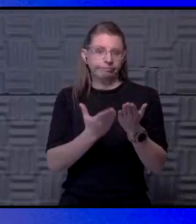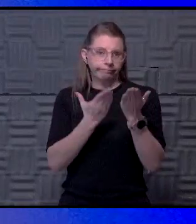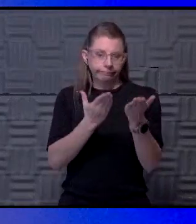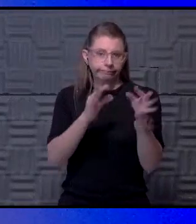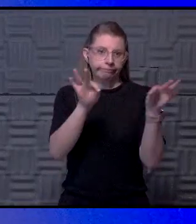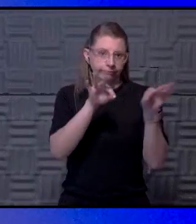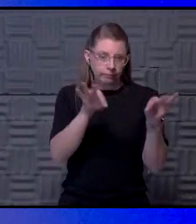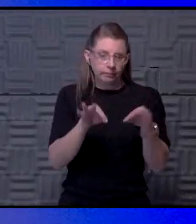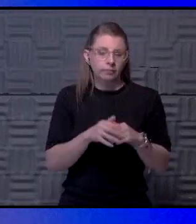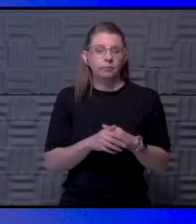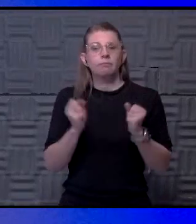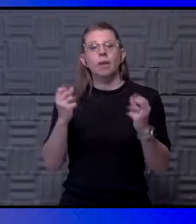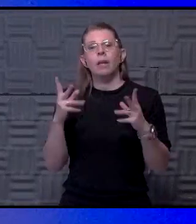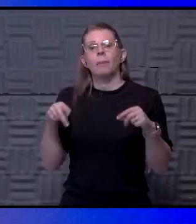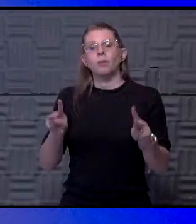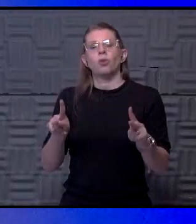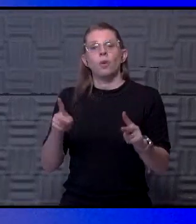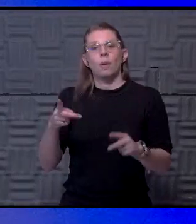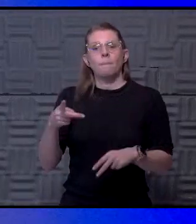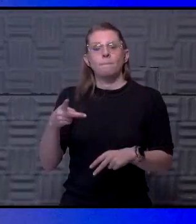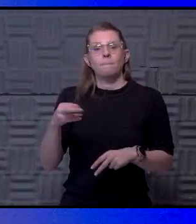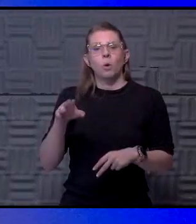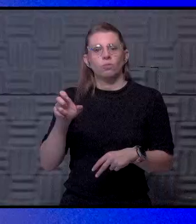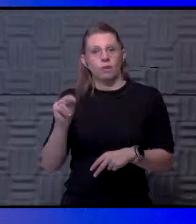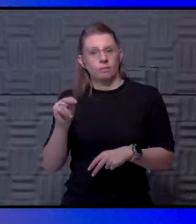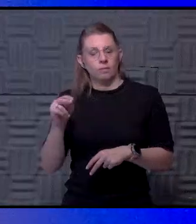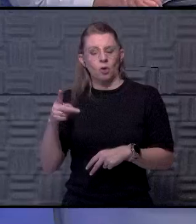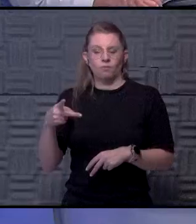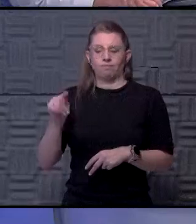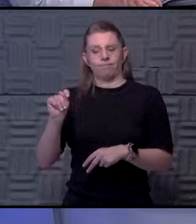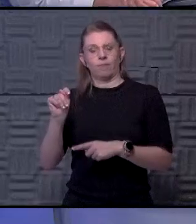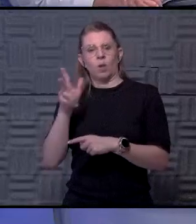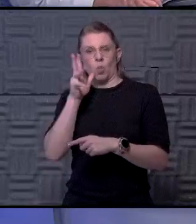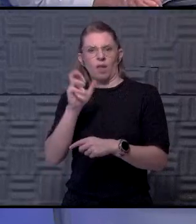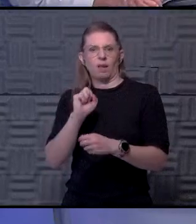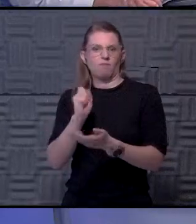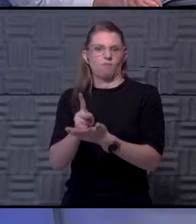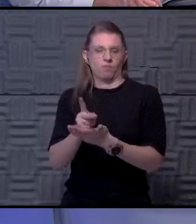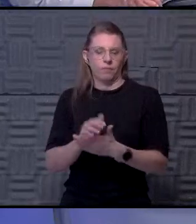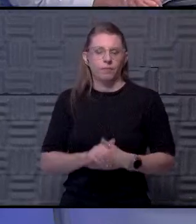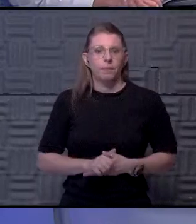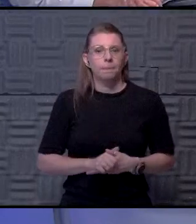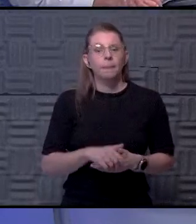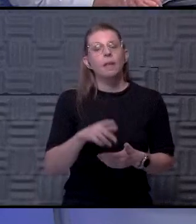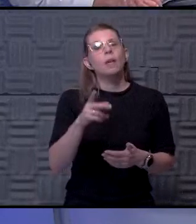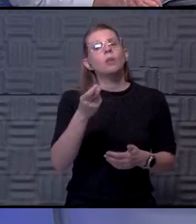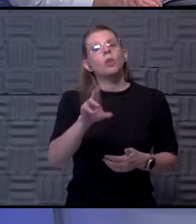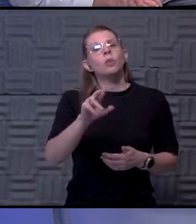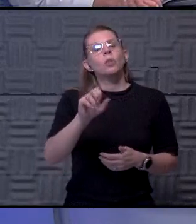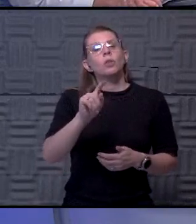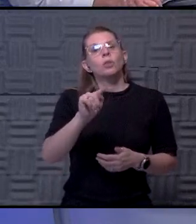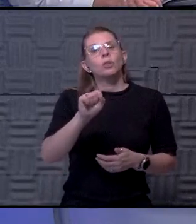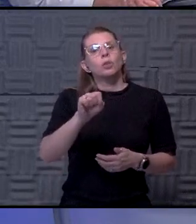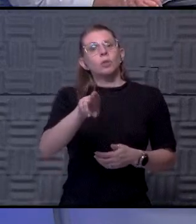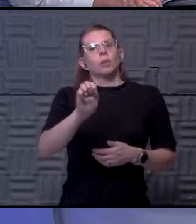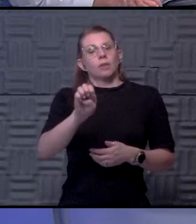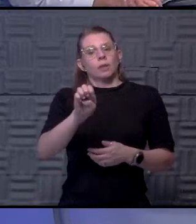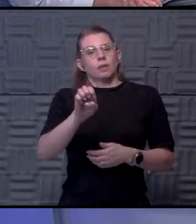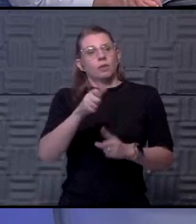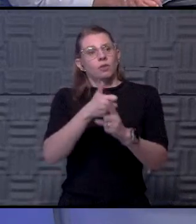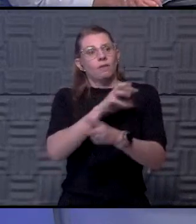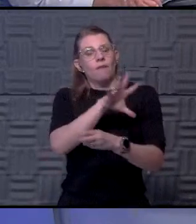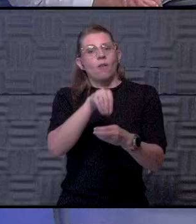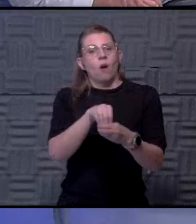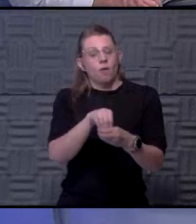opportunities where that protons ultimately gets approved. Yeah, very cool. And Dr. Sue, you've been involved in the